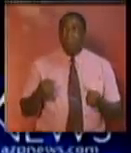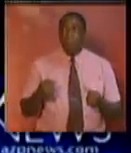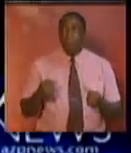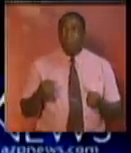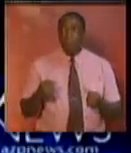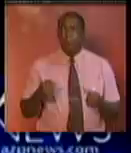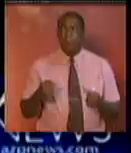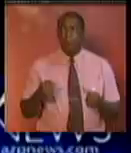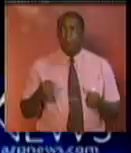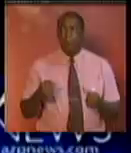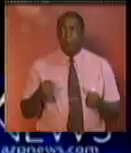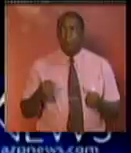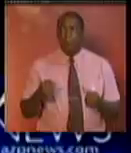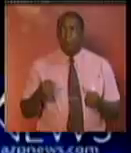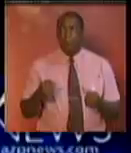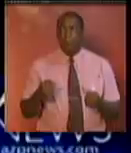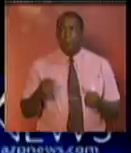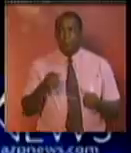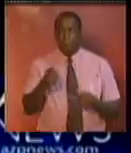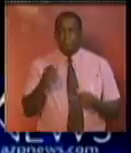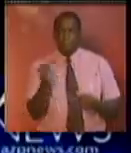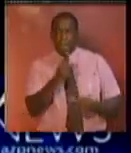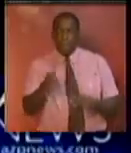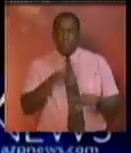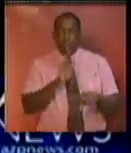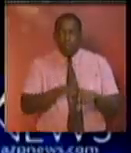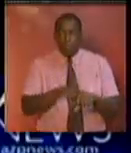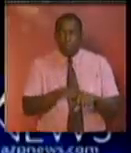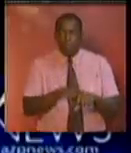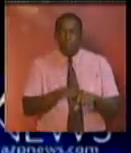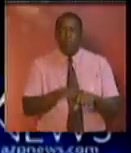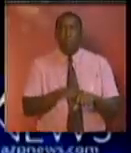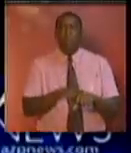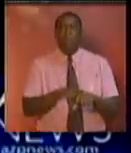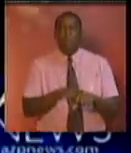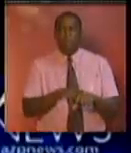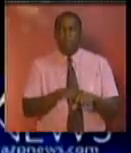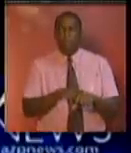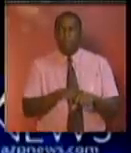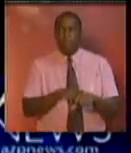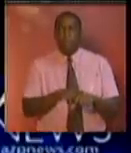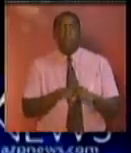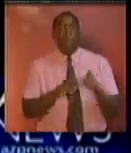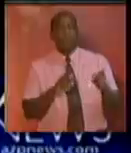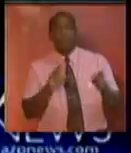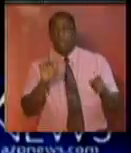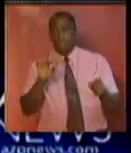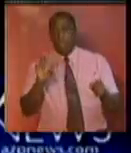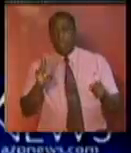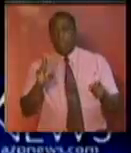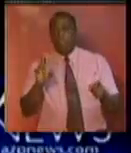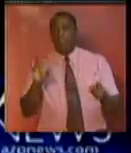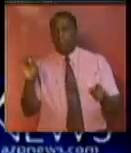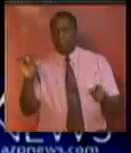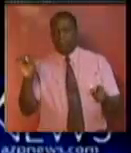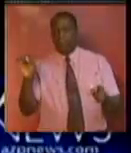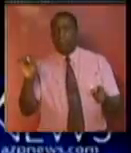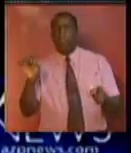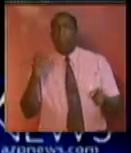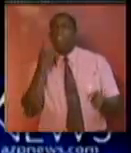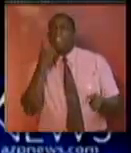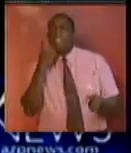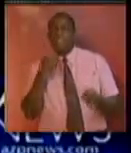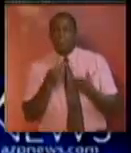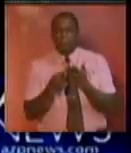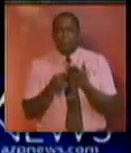they resumed normal activities? And to Dr. Sirjusingh, I know recently you spoke about there might have been